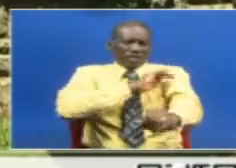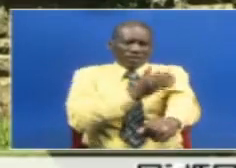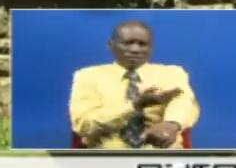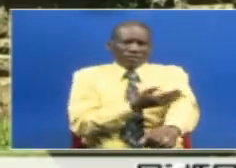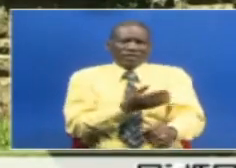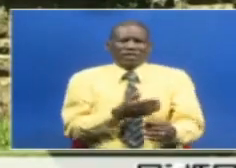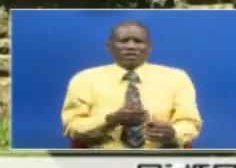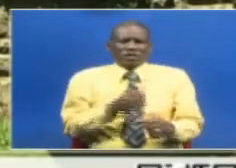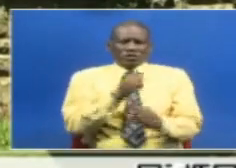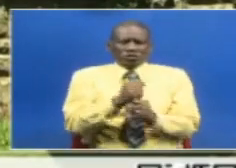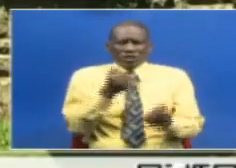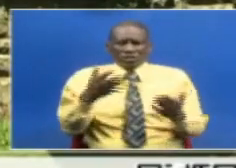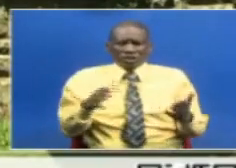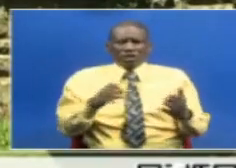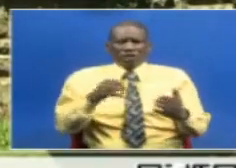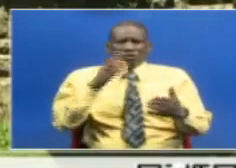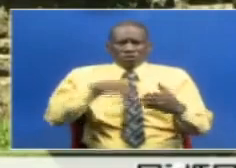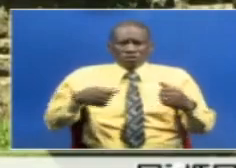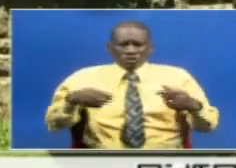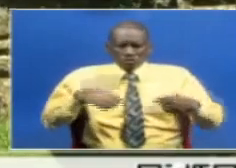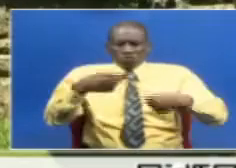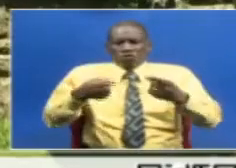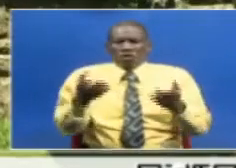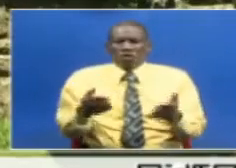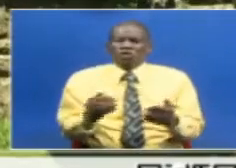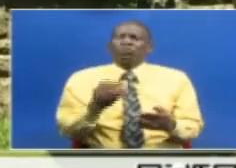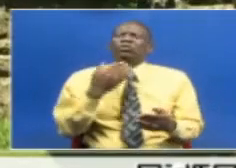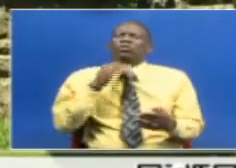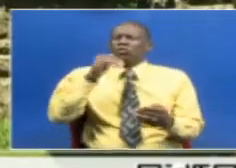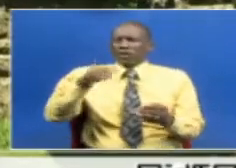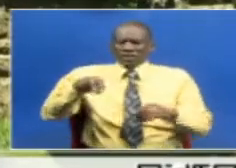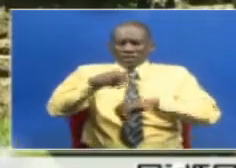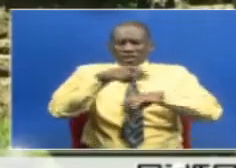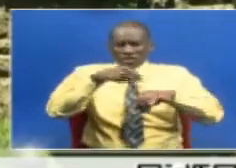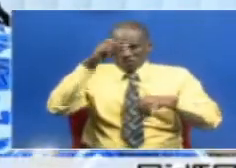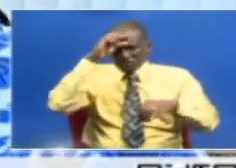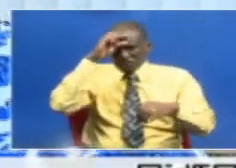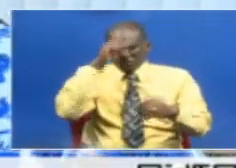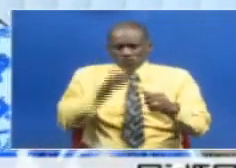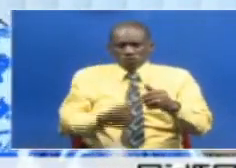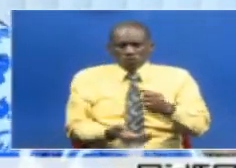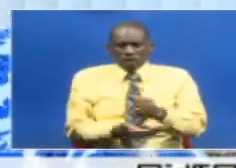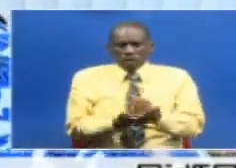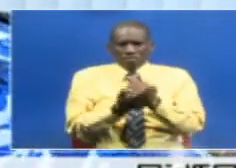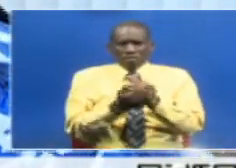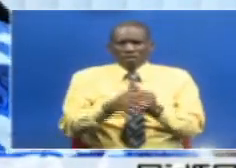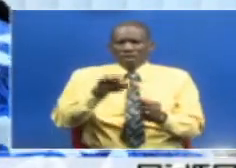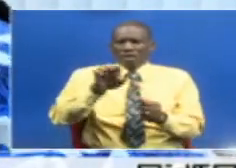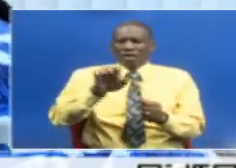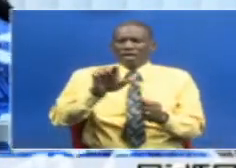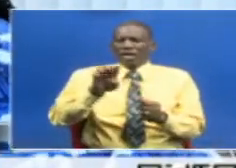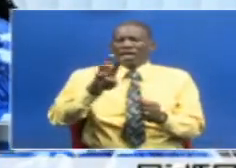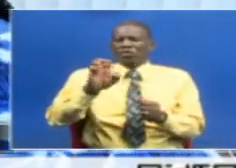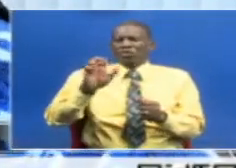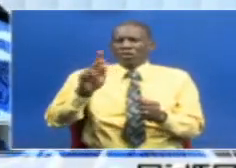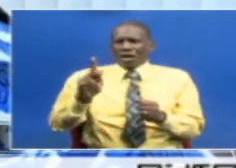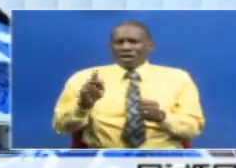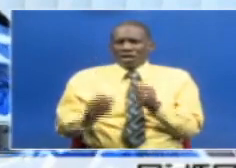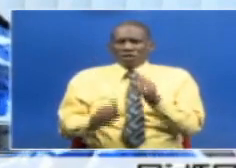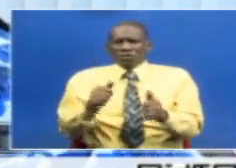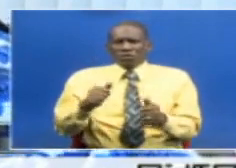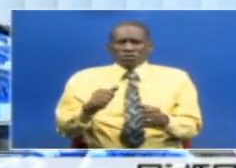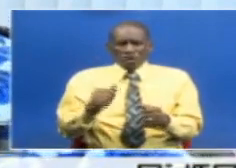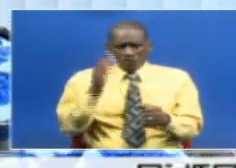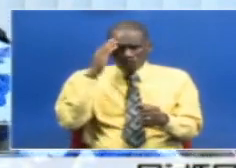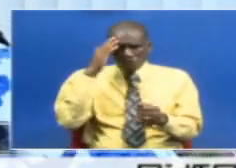to do anything about what is happening now. So we're asking the government to intervene. And work, which we realize actually